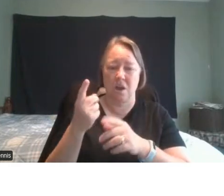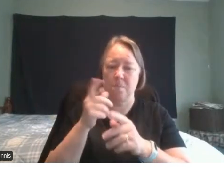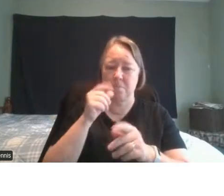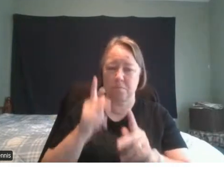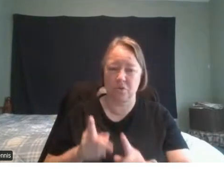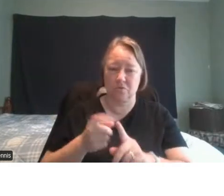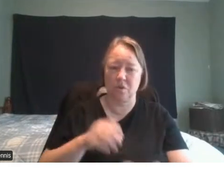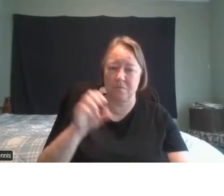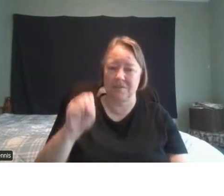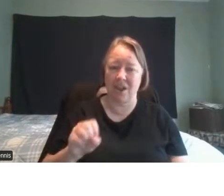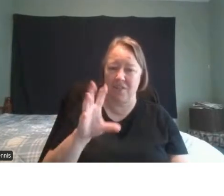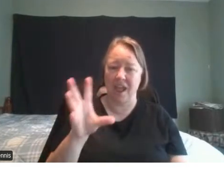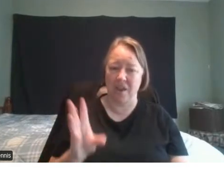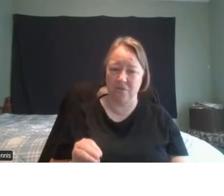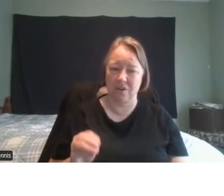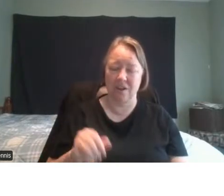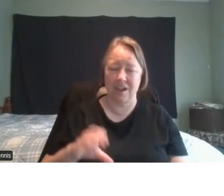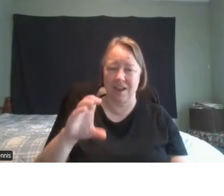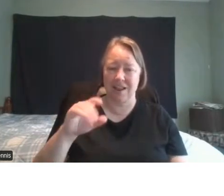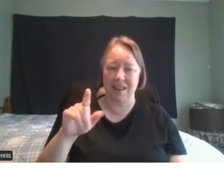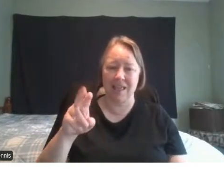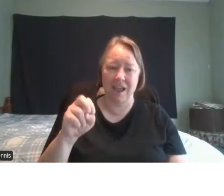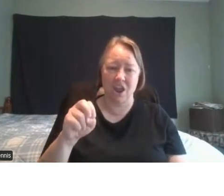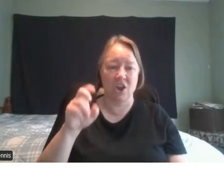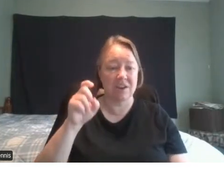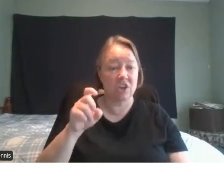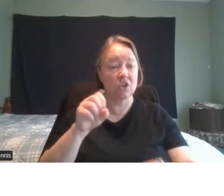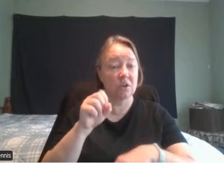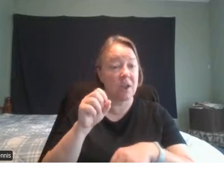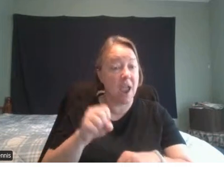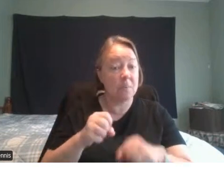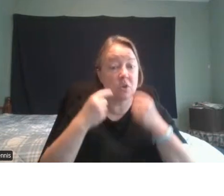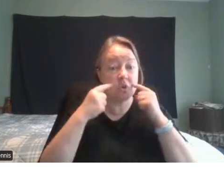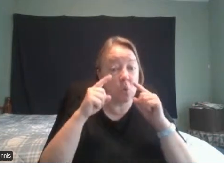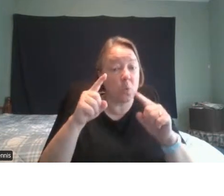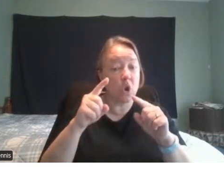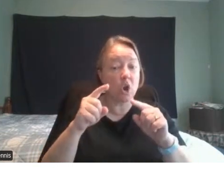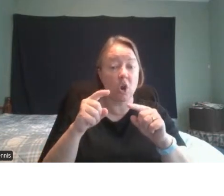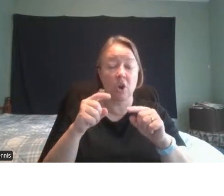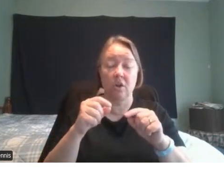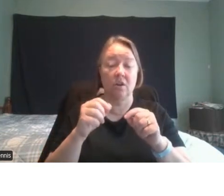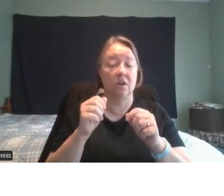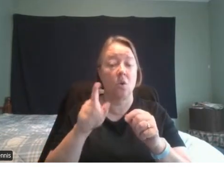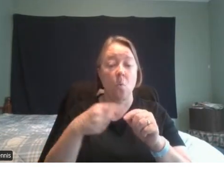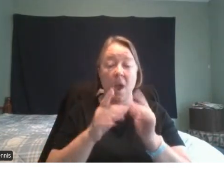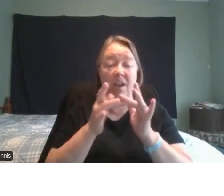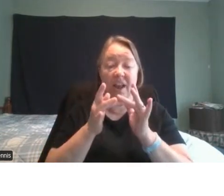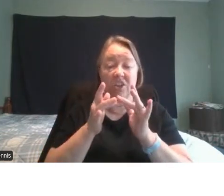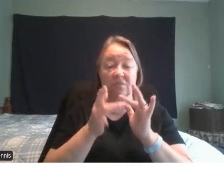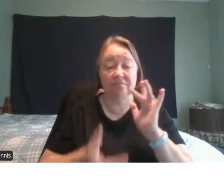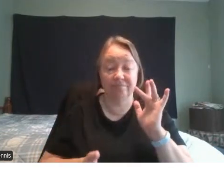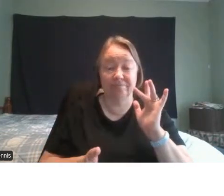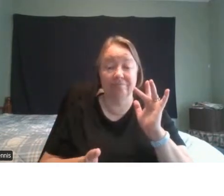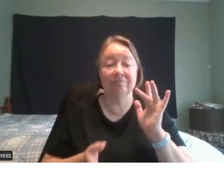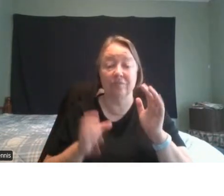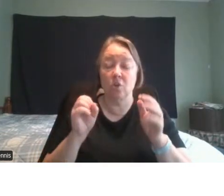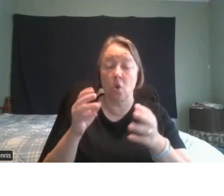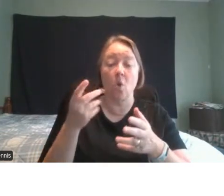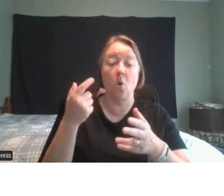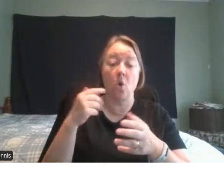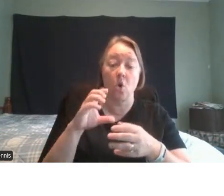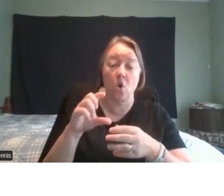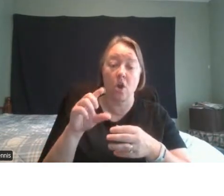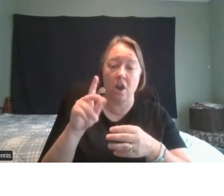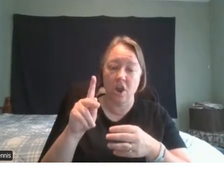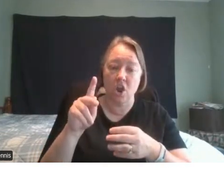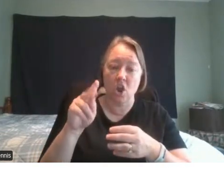clear, and others, it needs to work offline. And keeping the size down. So Craig and others really made sure